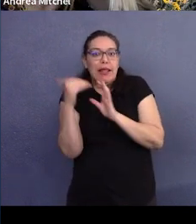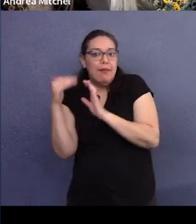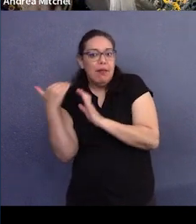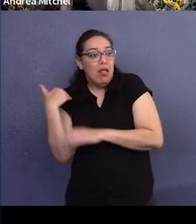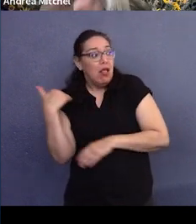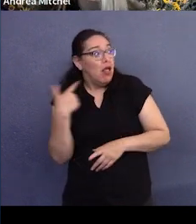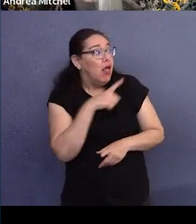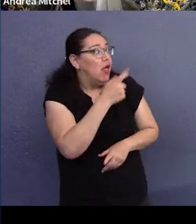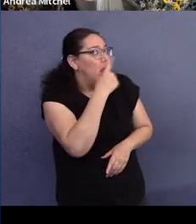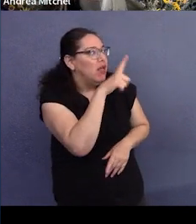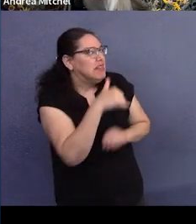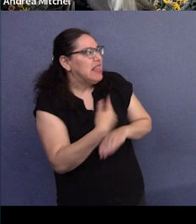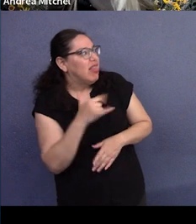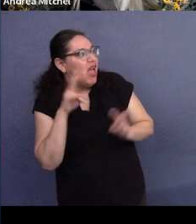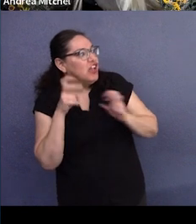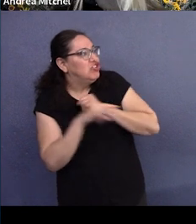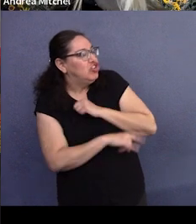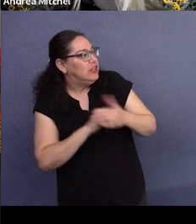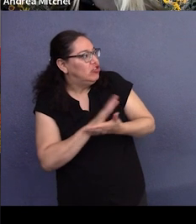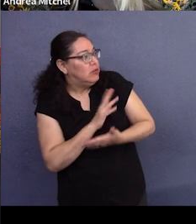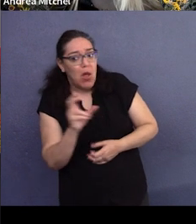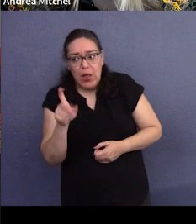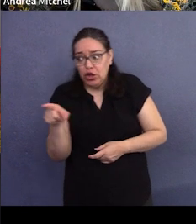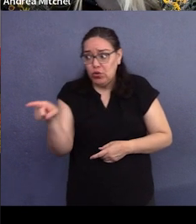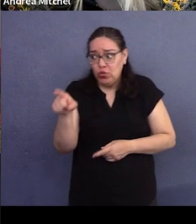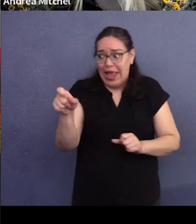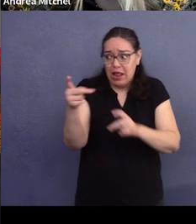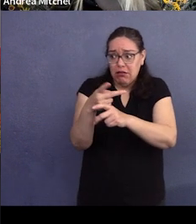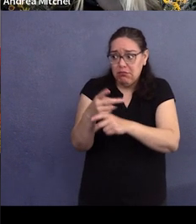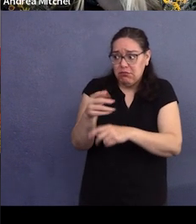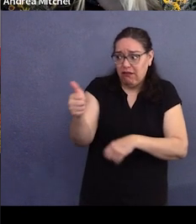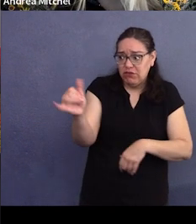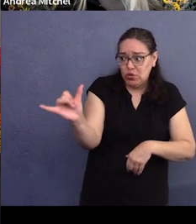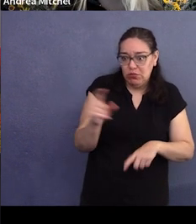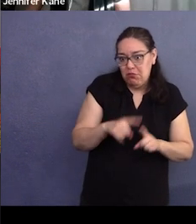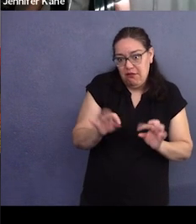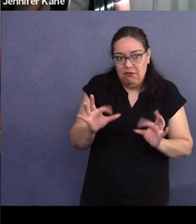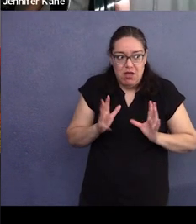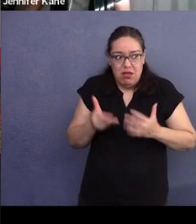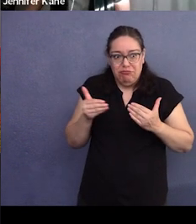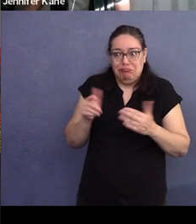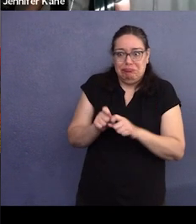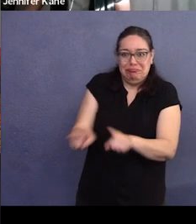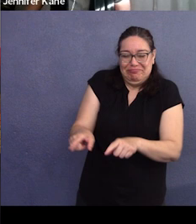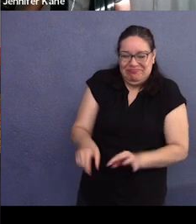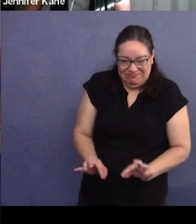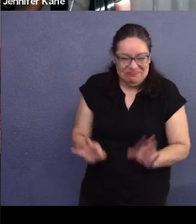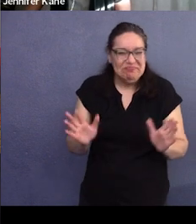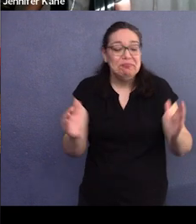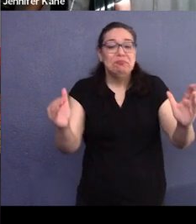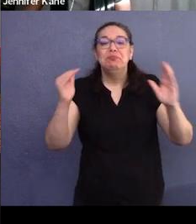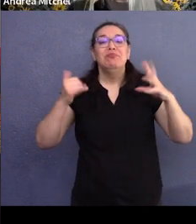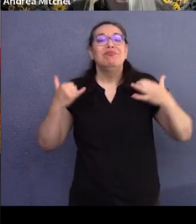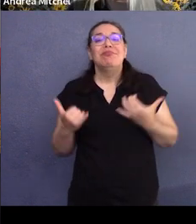you can do math too, but this is okay. It works. All right. So now, all